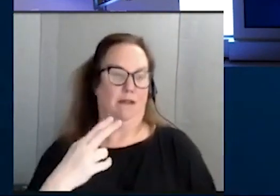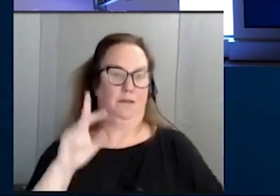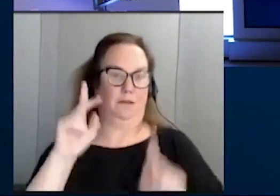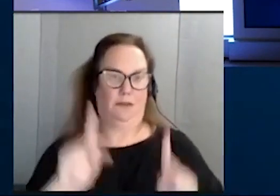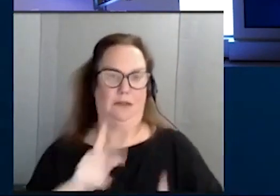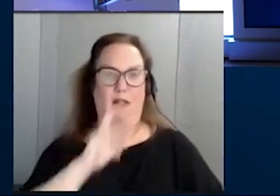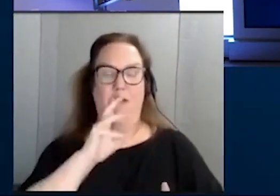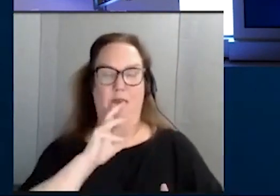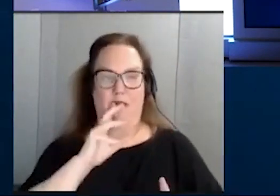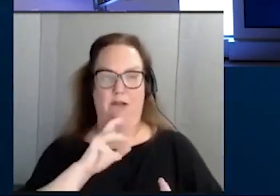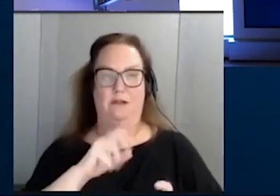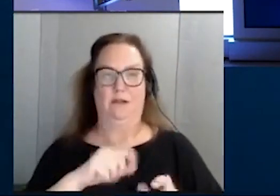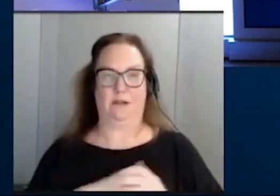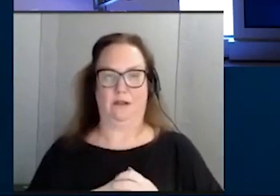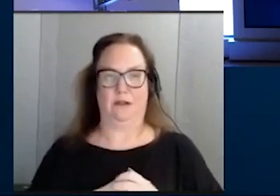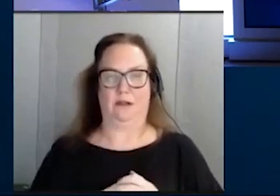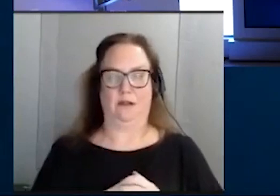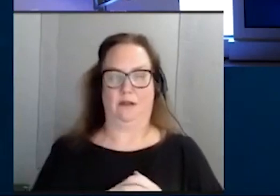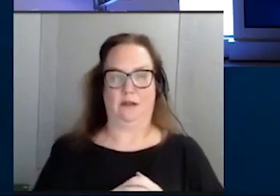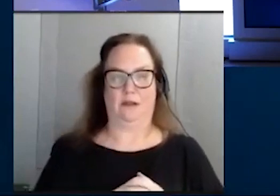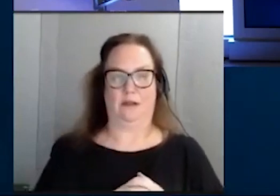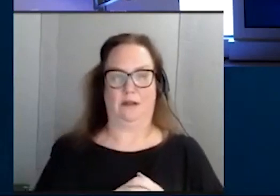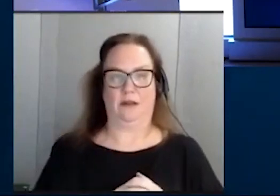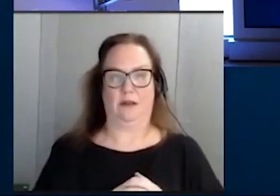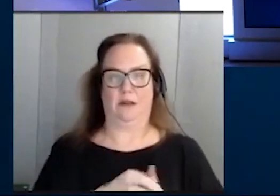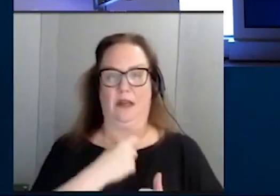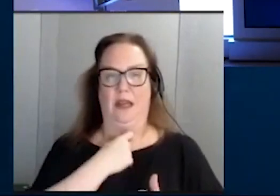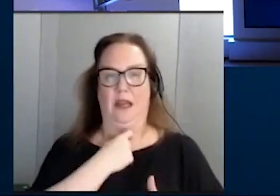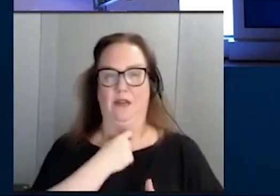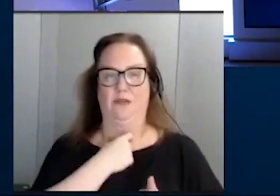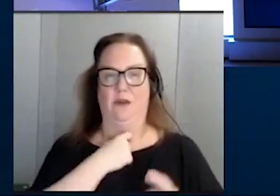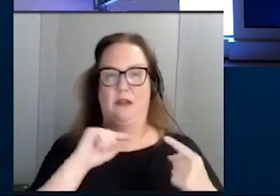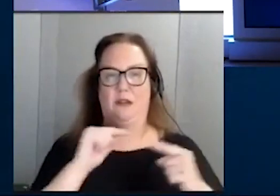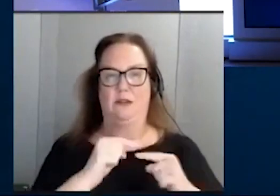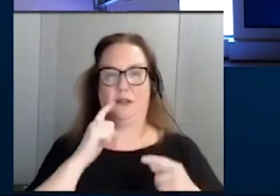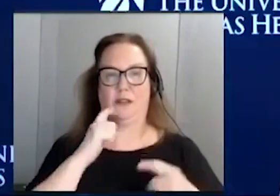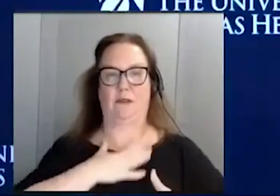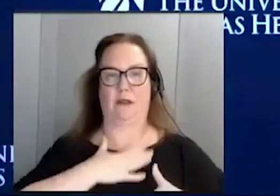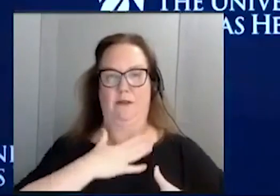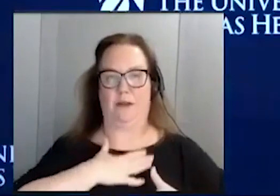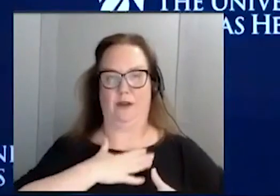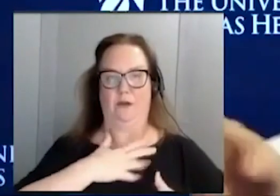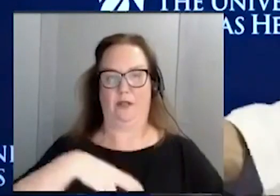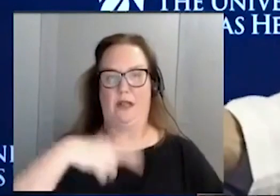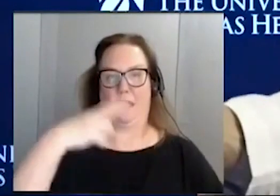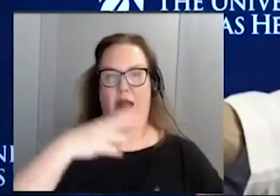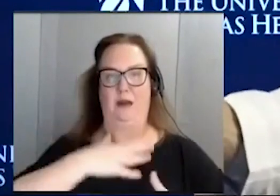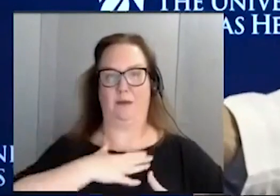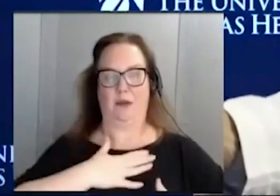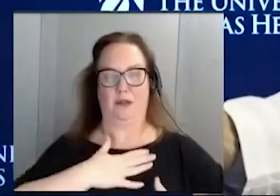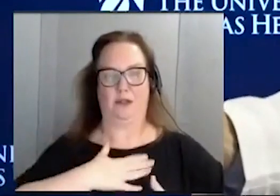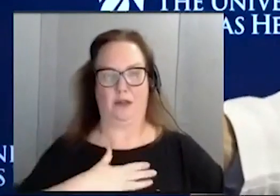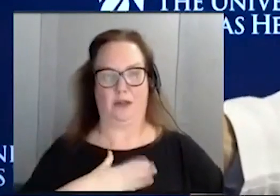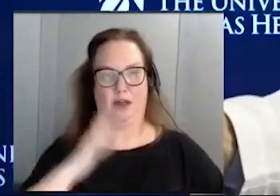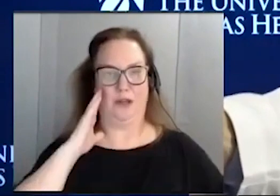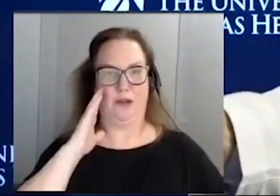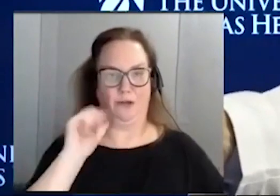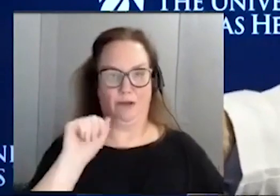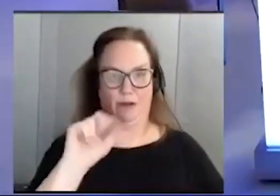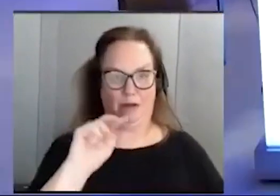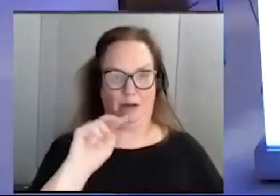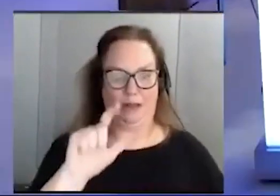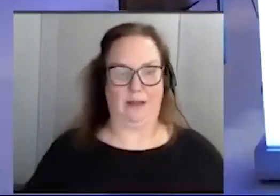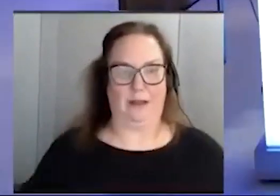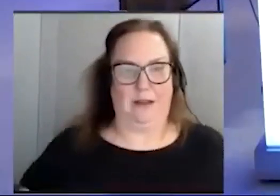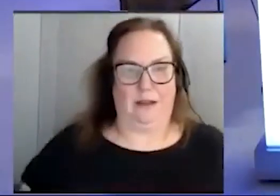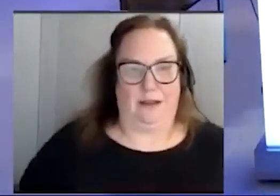yeah. And I think he had a tracheal injury because he was on the ventilator with such high pressures, and you know him too, right?